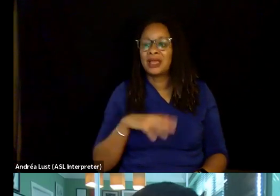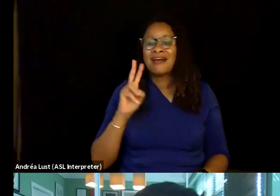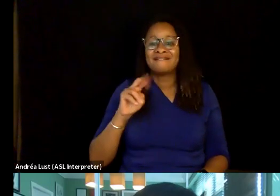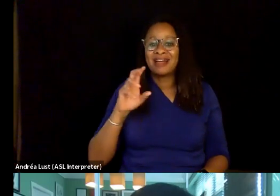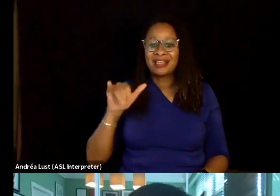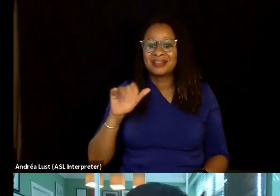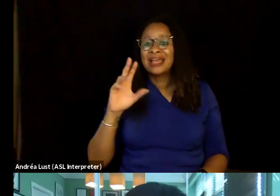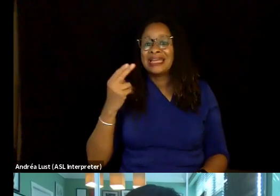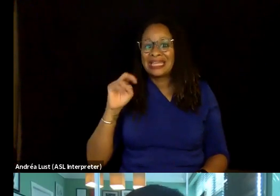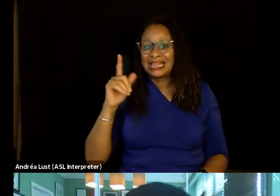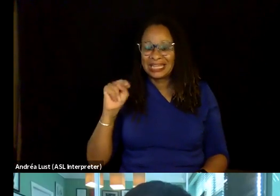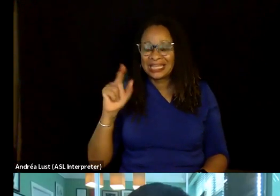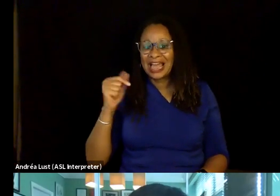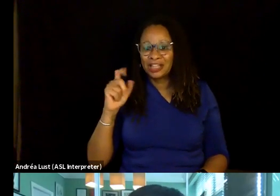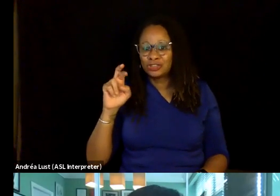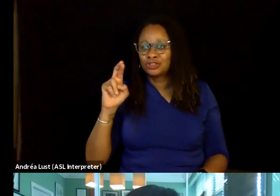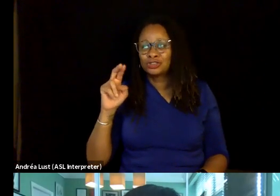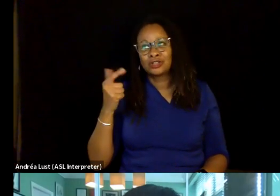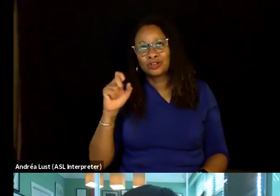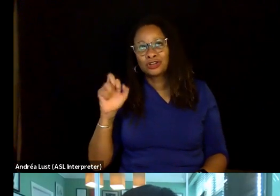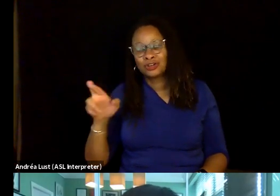Keelan Gallagher, QC, she's a QC.